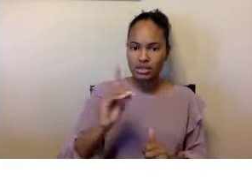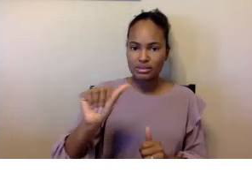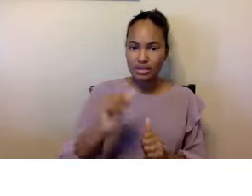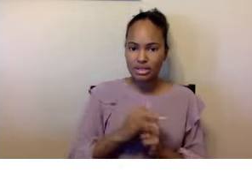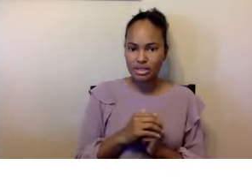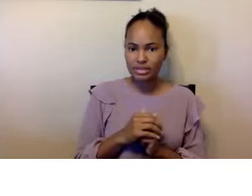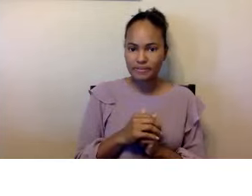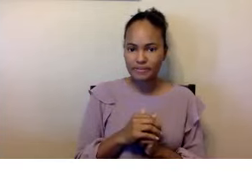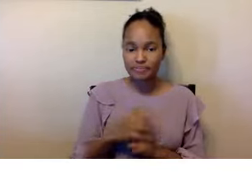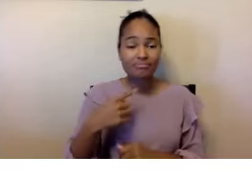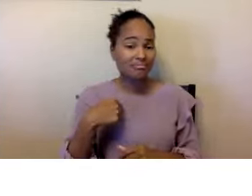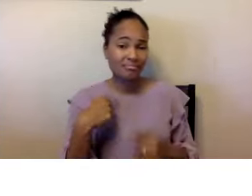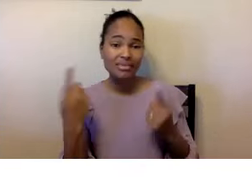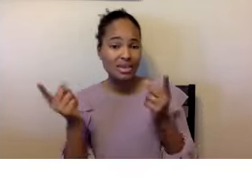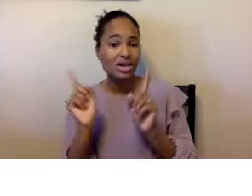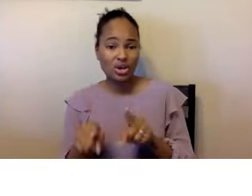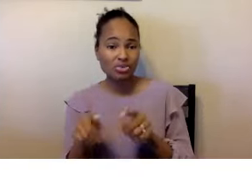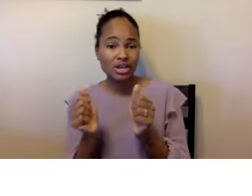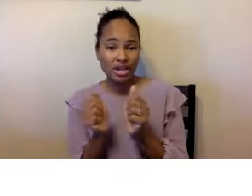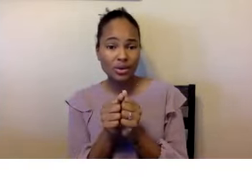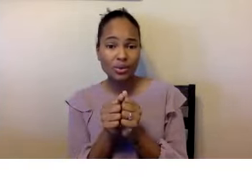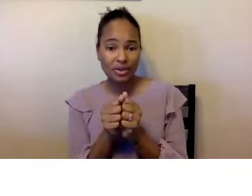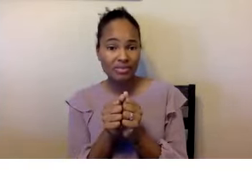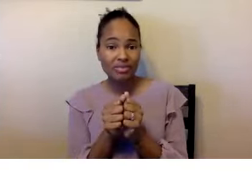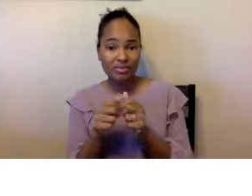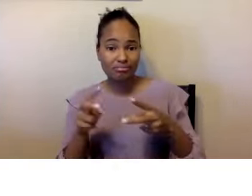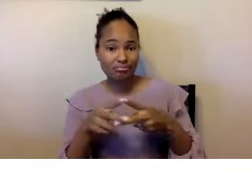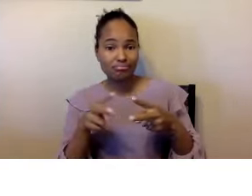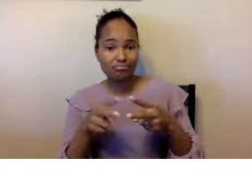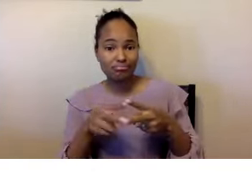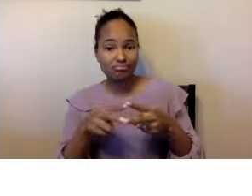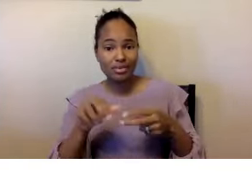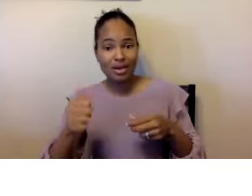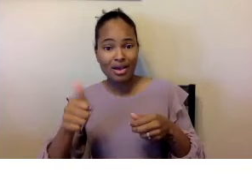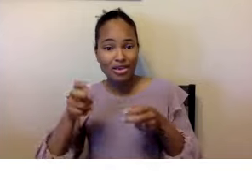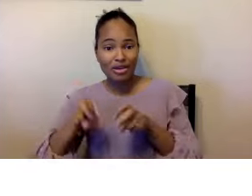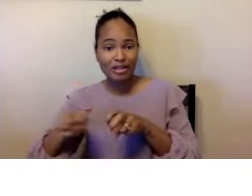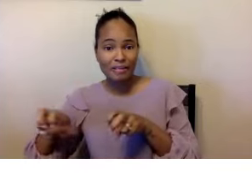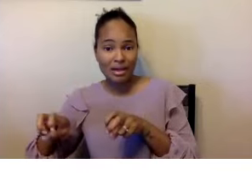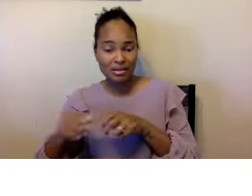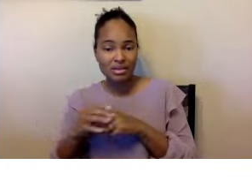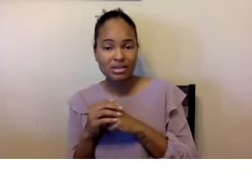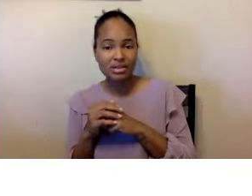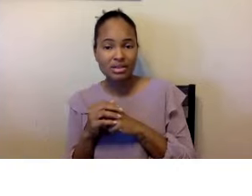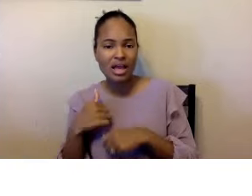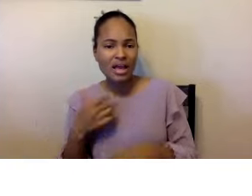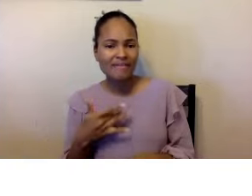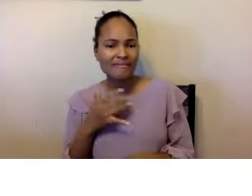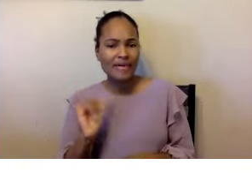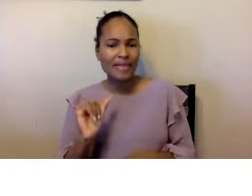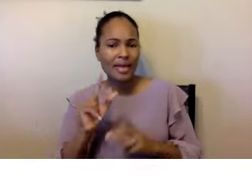I'm in agreement with my co-presenters. I feel like individuals with